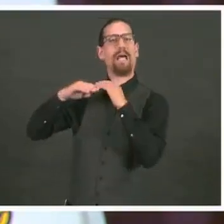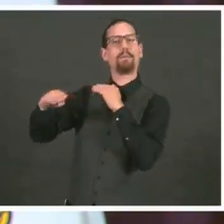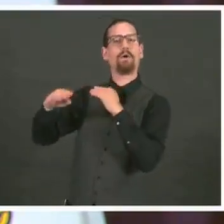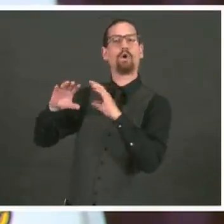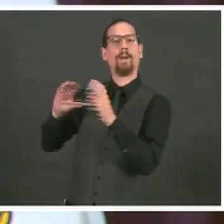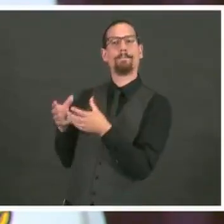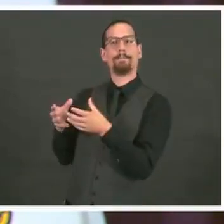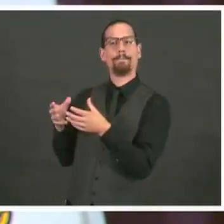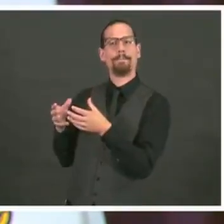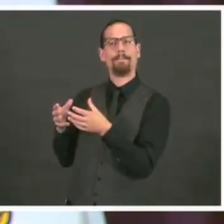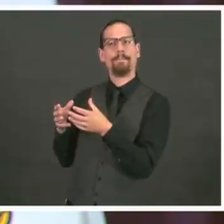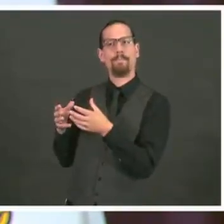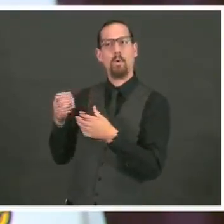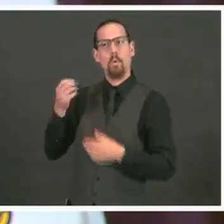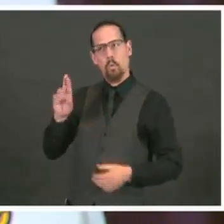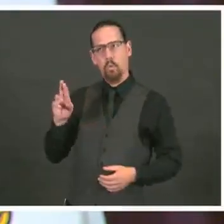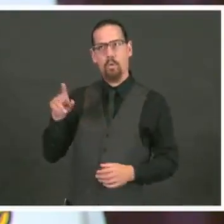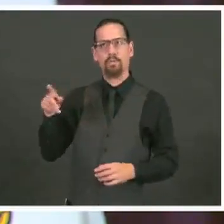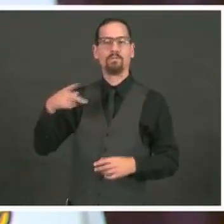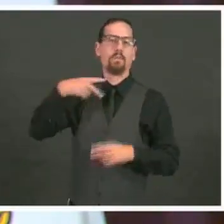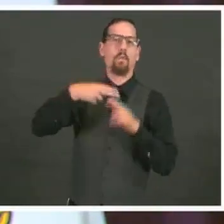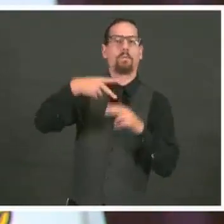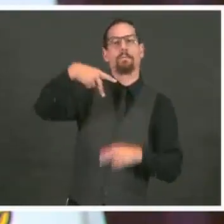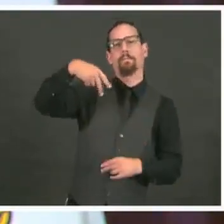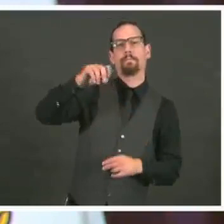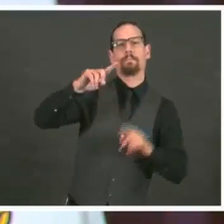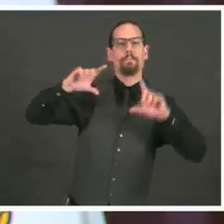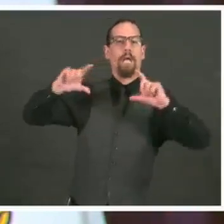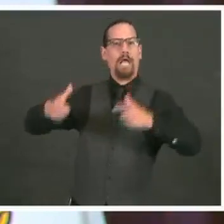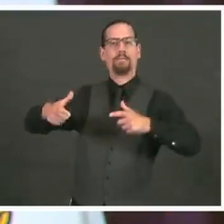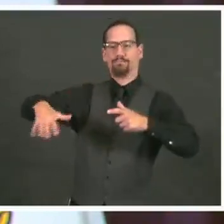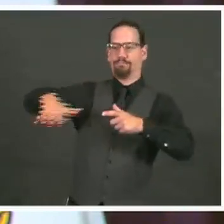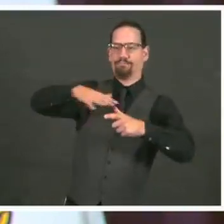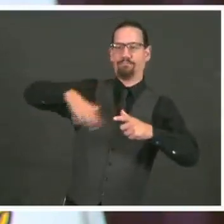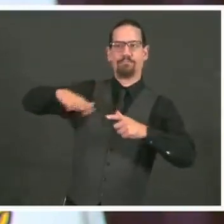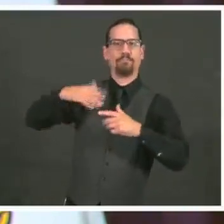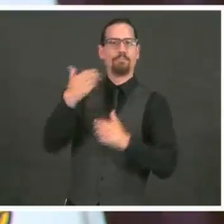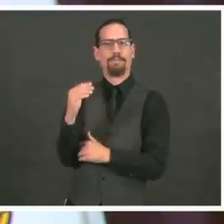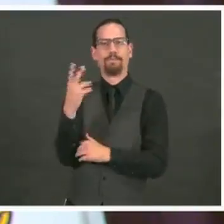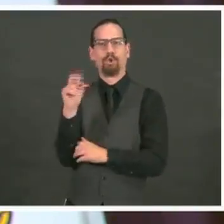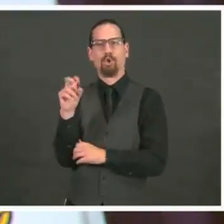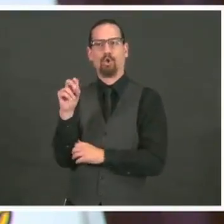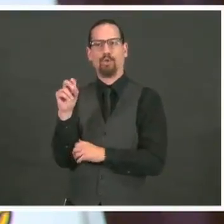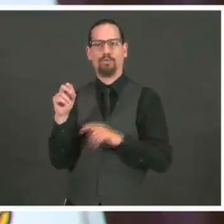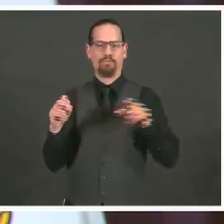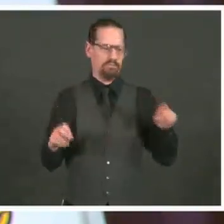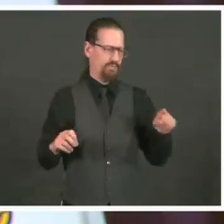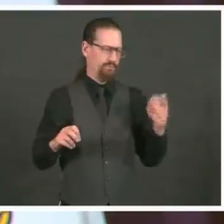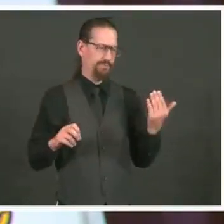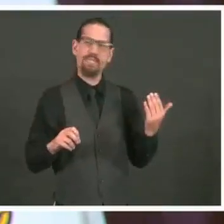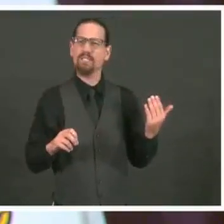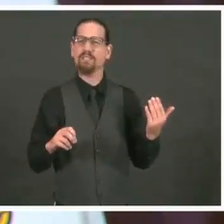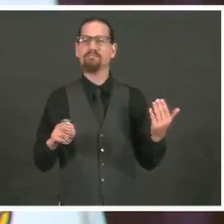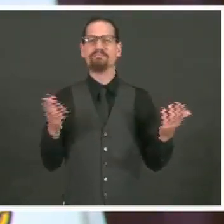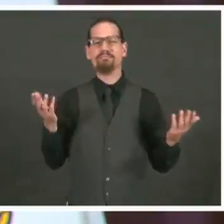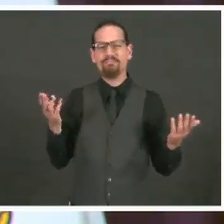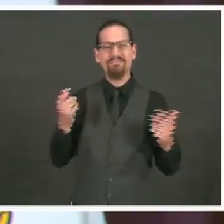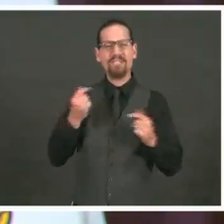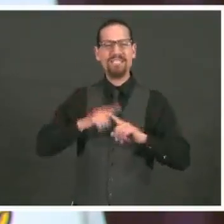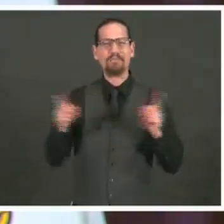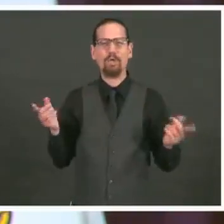The reason there is a difference is because of the concept I used earlier. Structure. In a school setting,